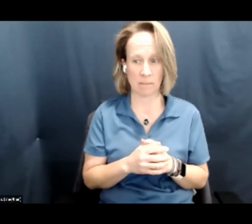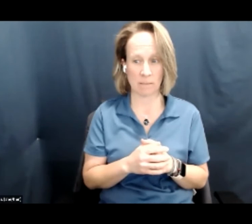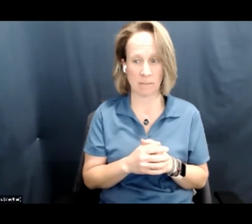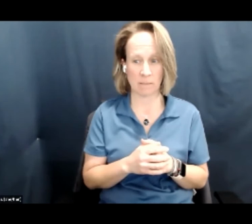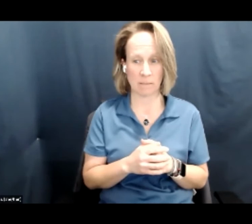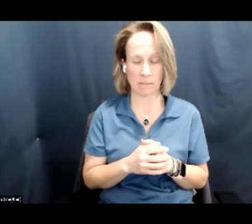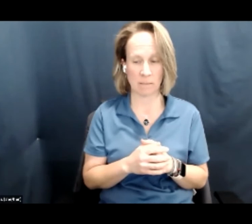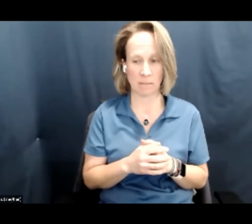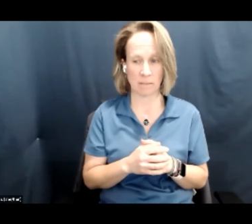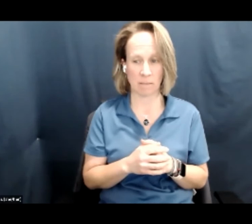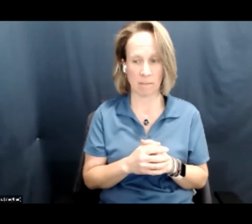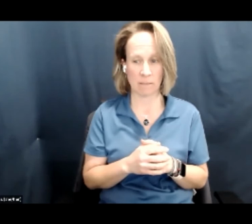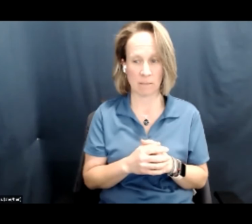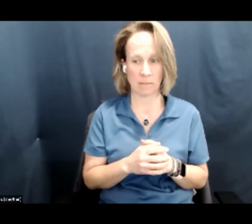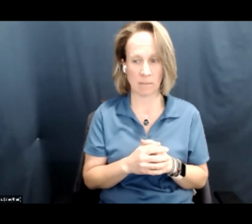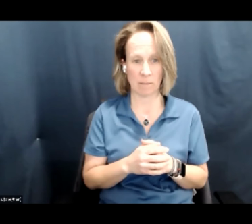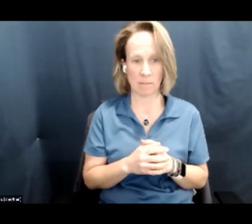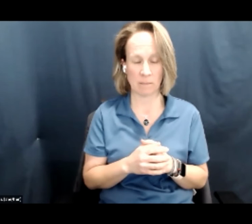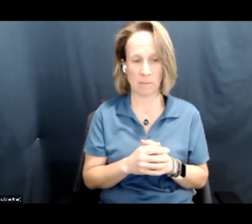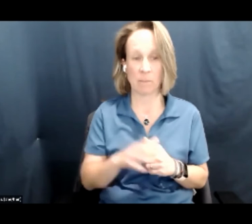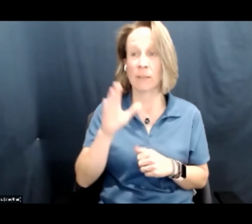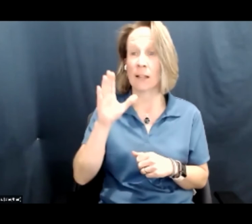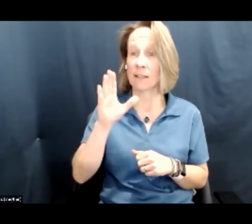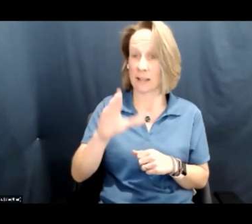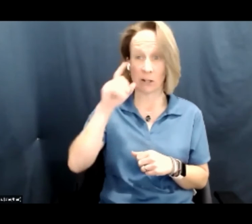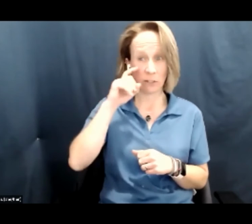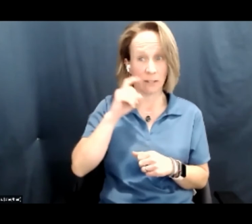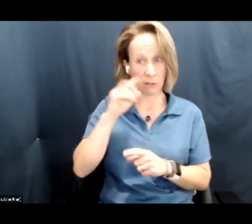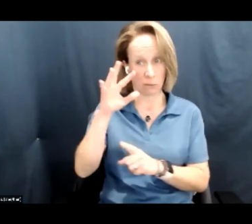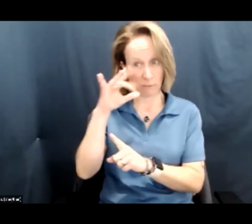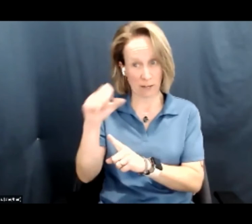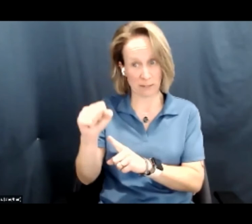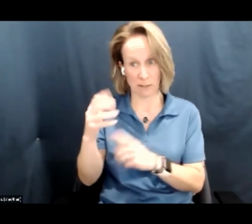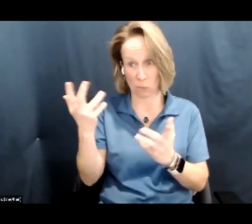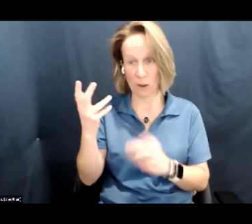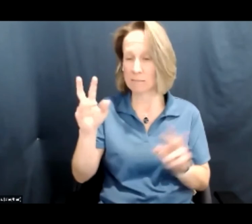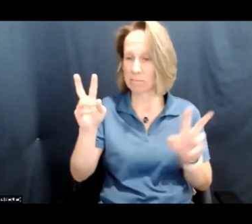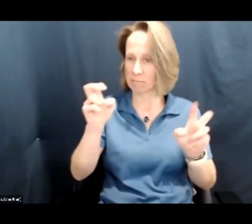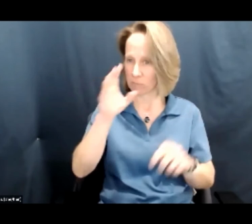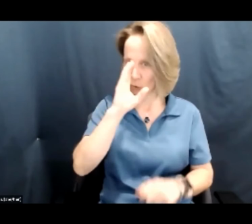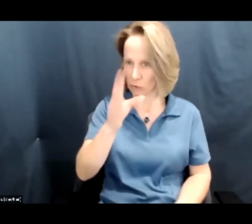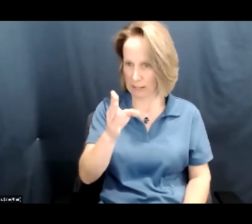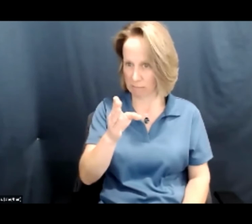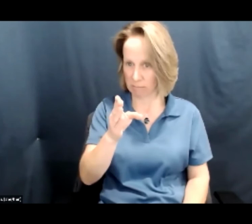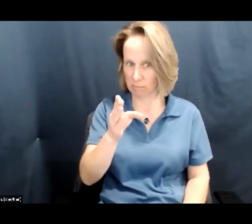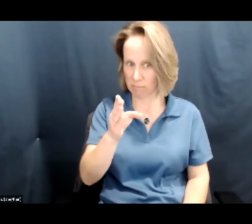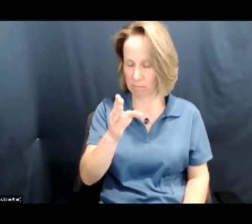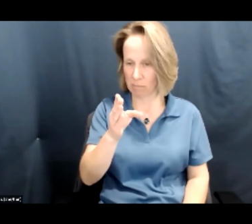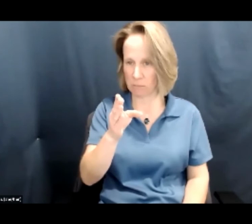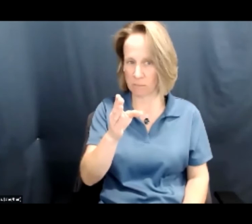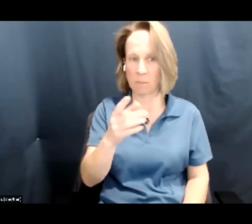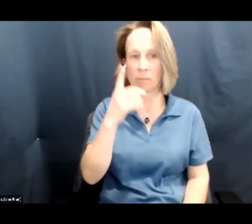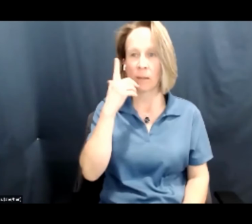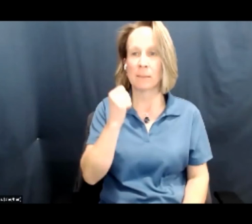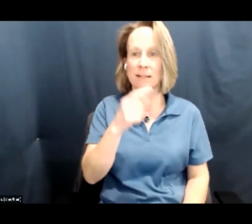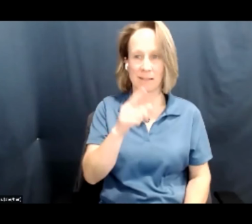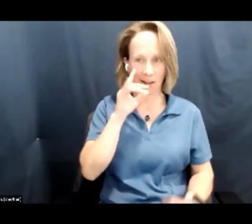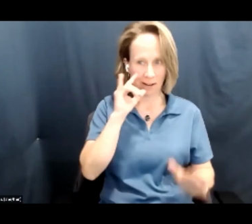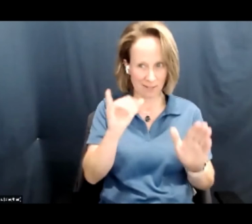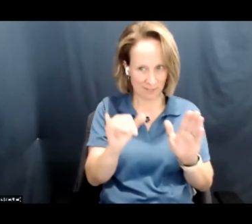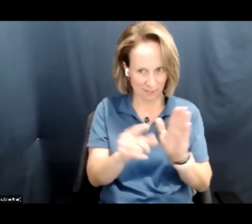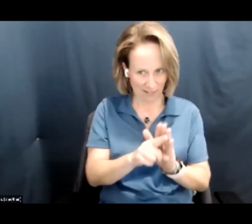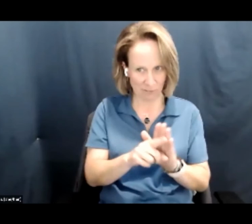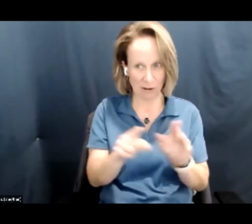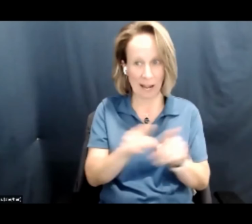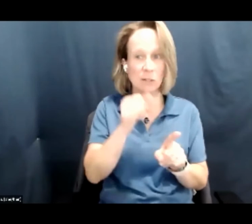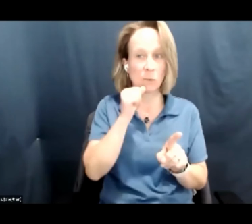Yeah, so their sexual orientation is straight, most likely, right? So because they identify as a woman and they're